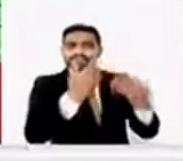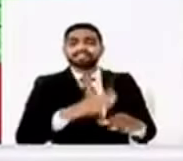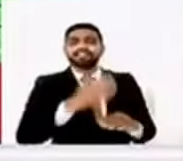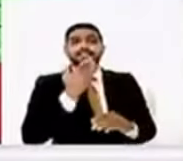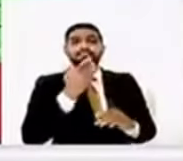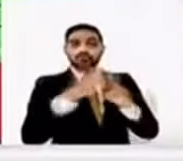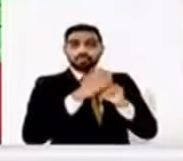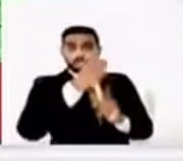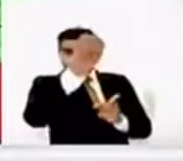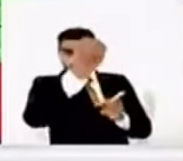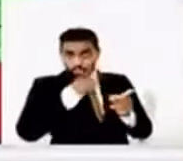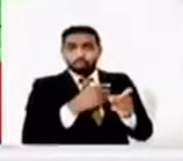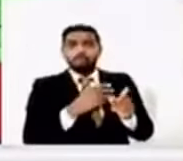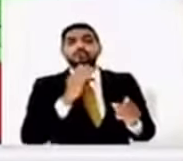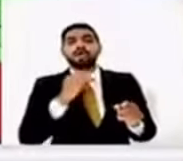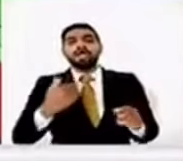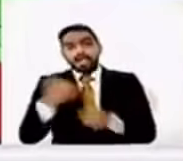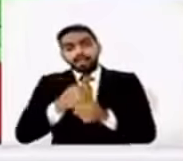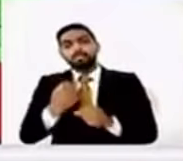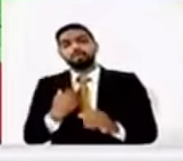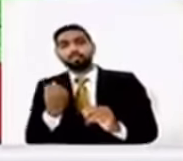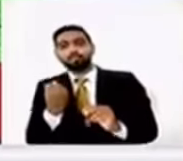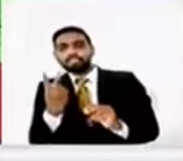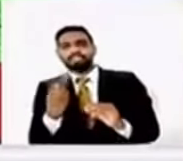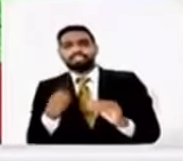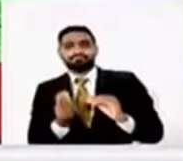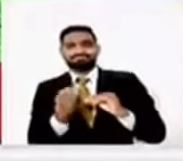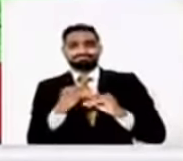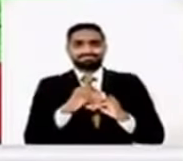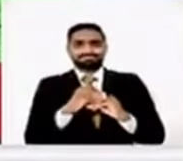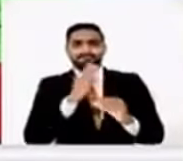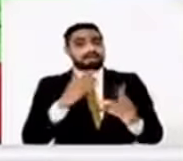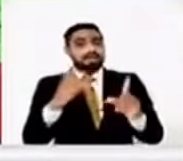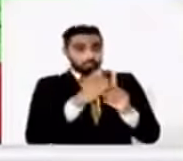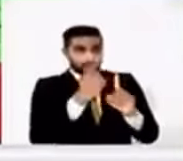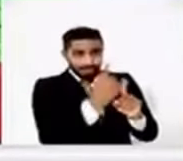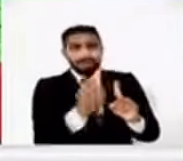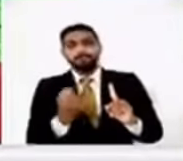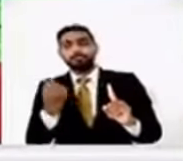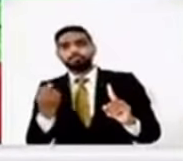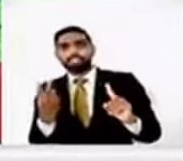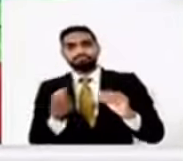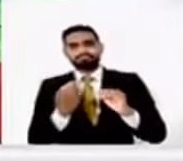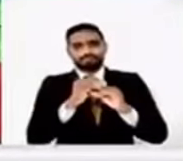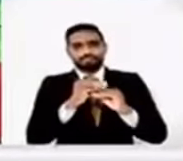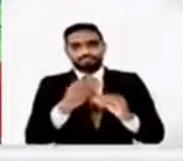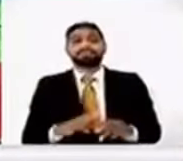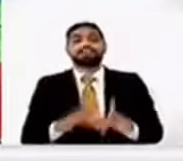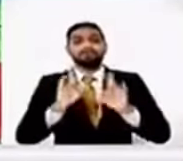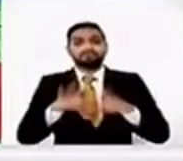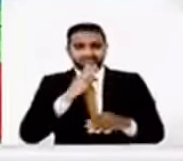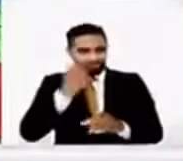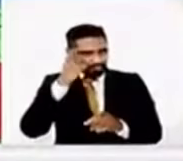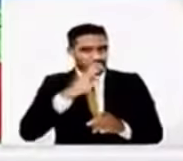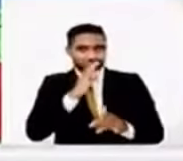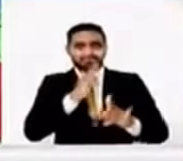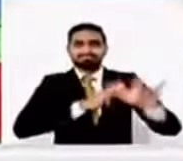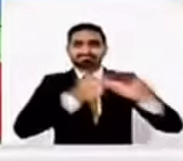foreign remittance has reduced, and Sri Lankans working abroad find it challenging with